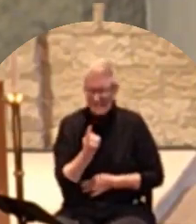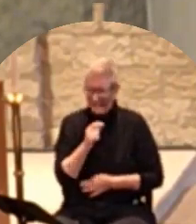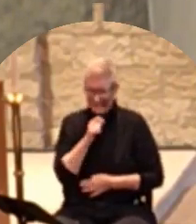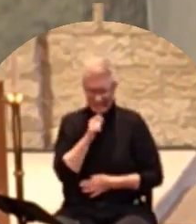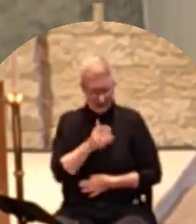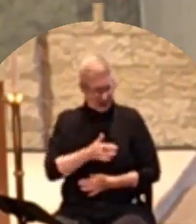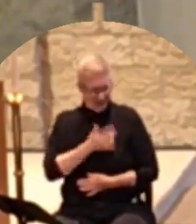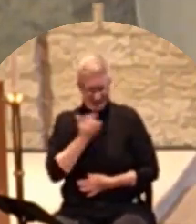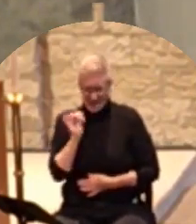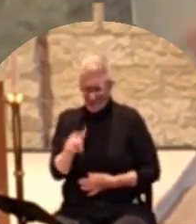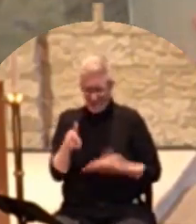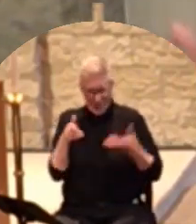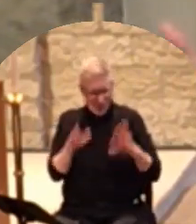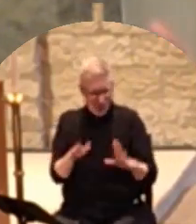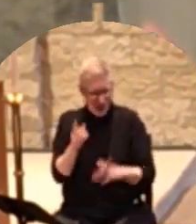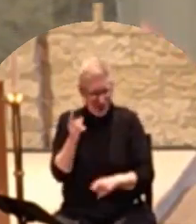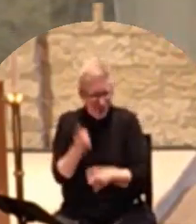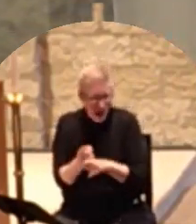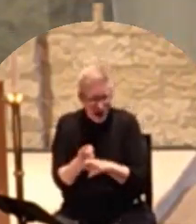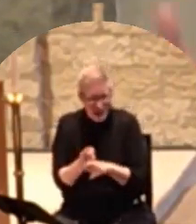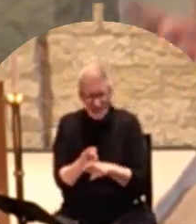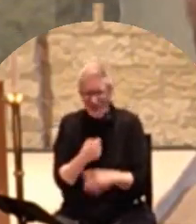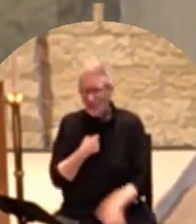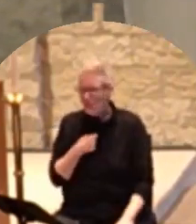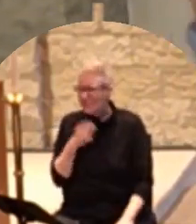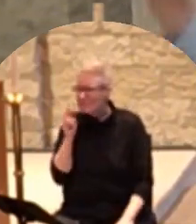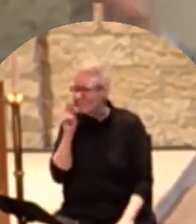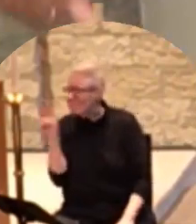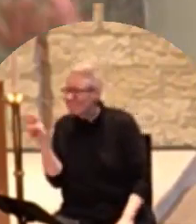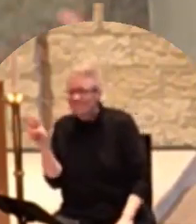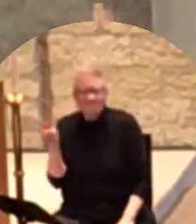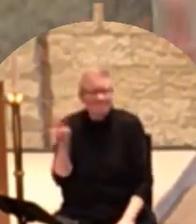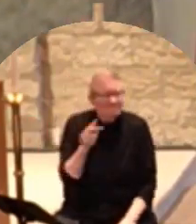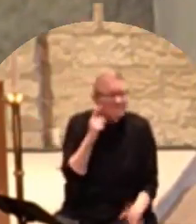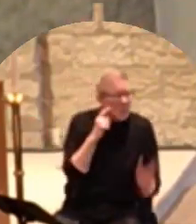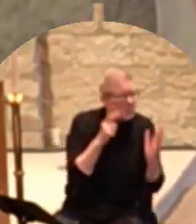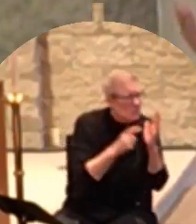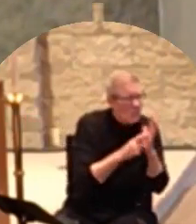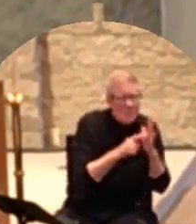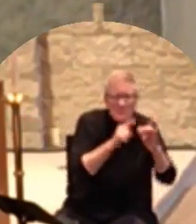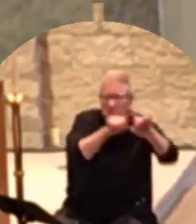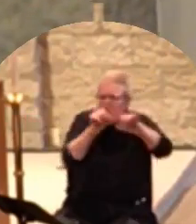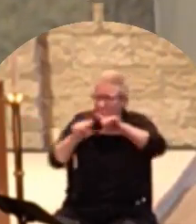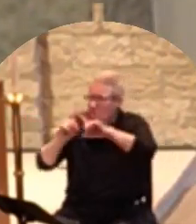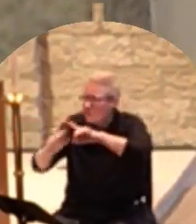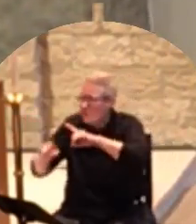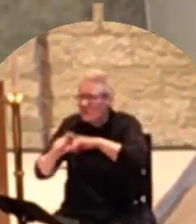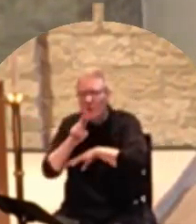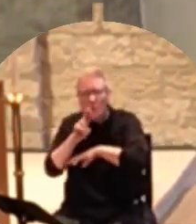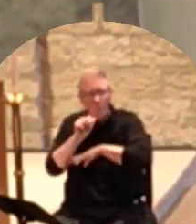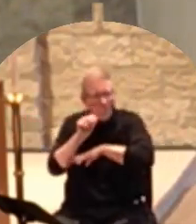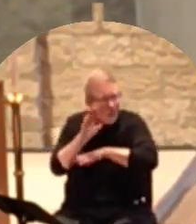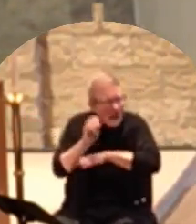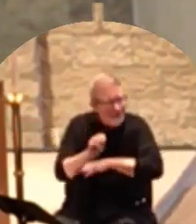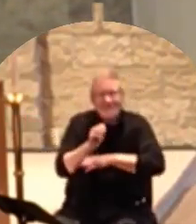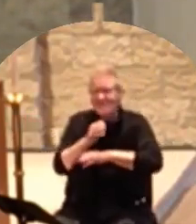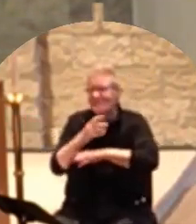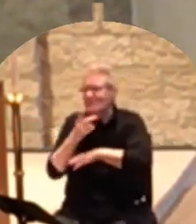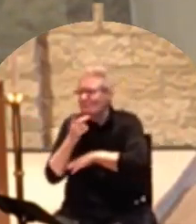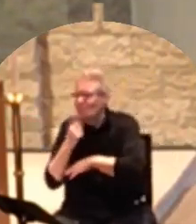we look out, we can see so many differences, different red and yellow, black and white races. We see different